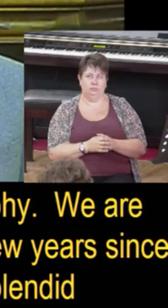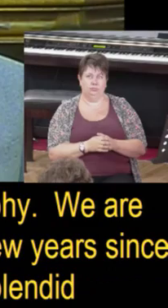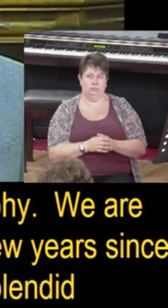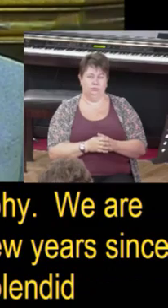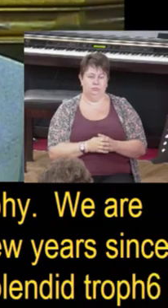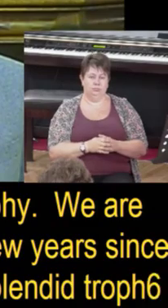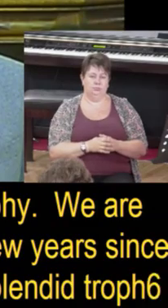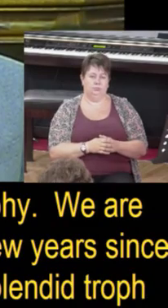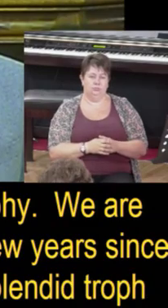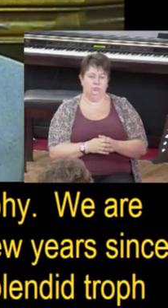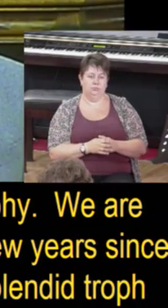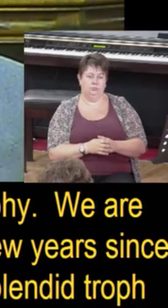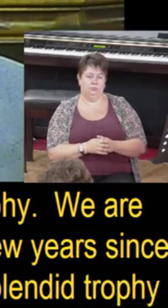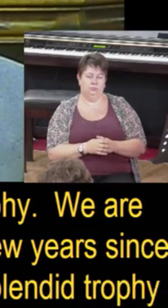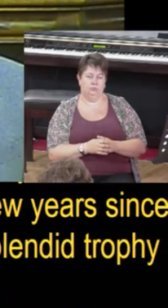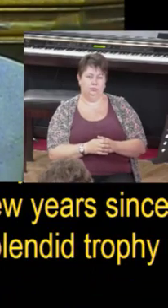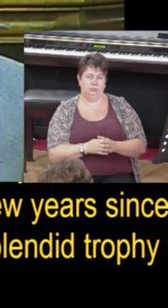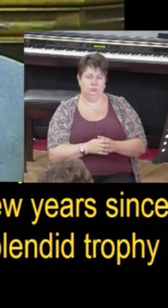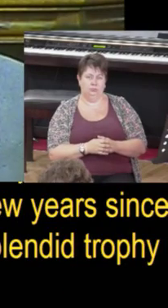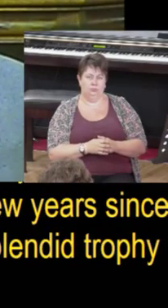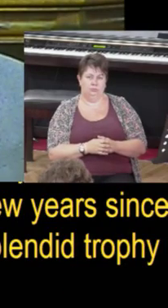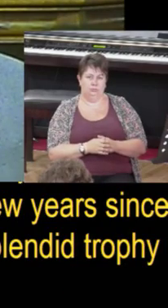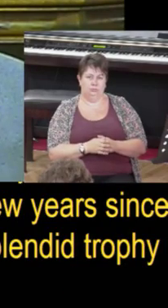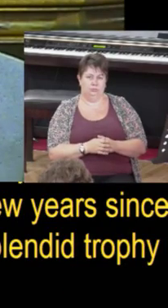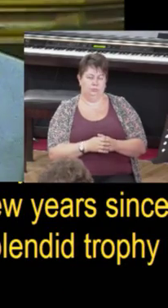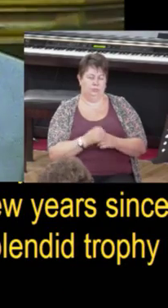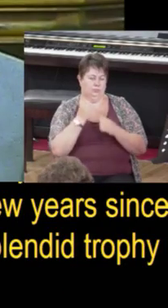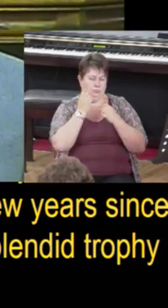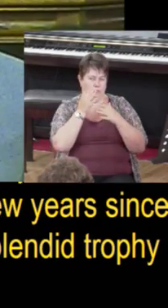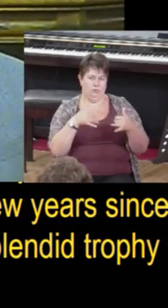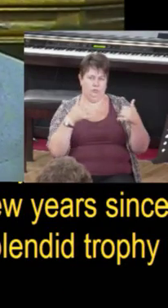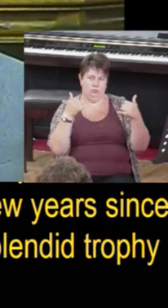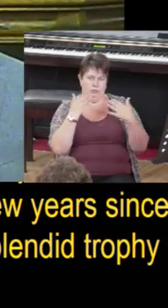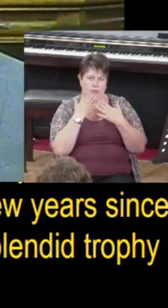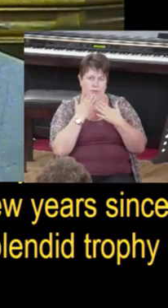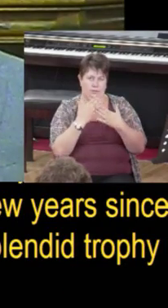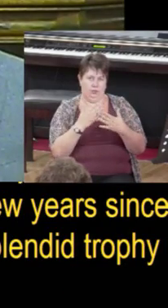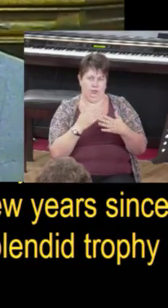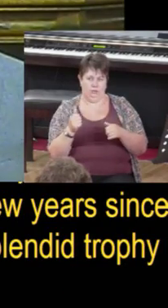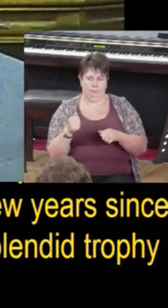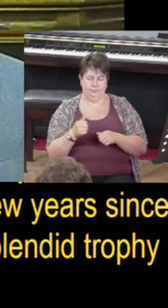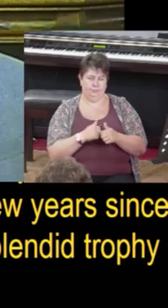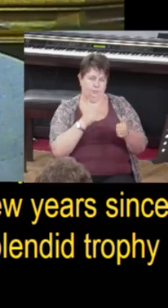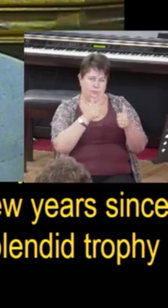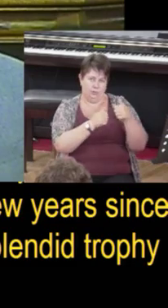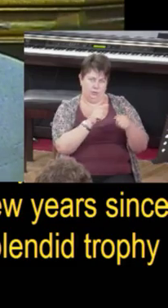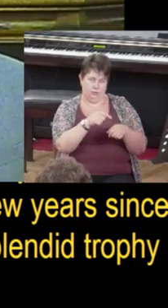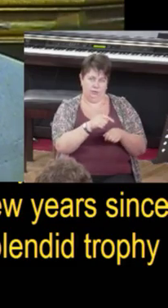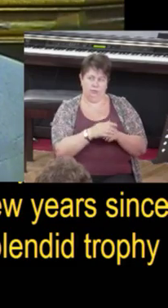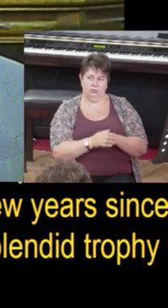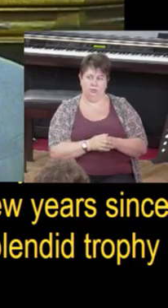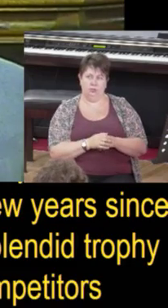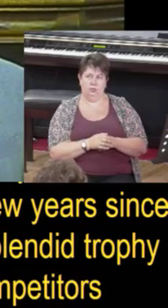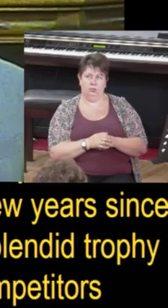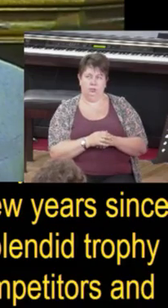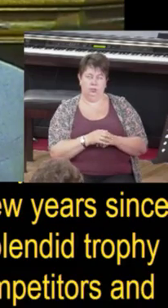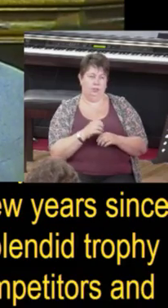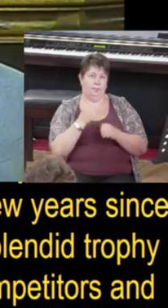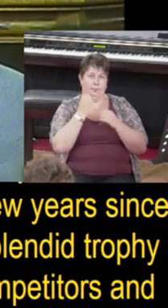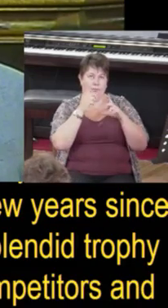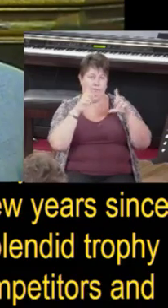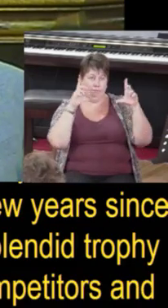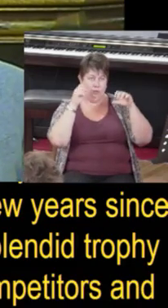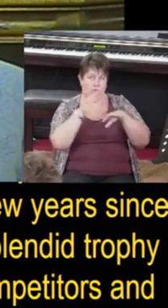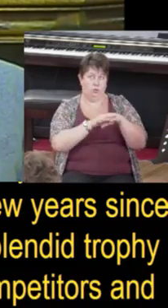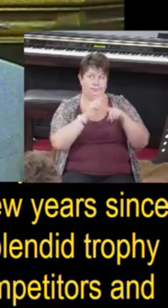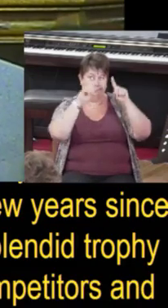to the four who were able to bring home this beautiful trophy. We'll find an appropriate place for it. Oh, there's a lovely photograph